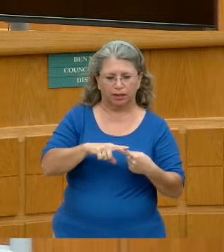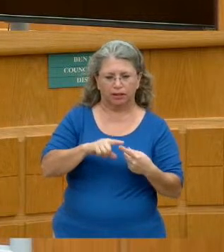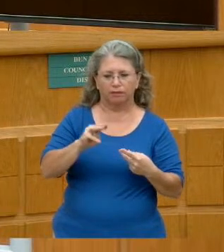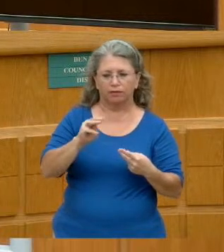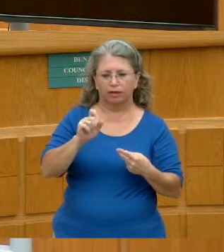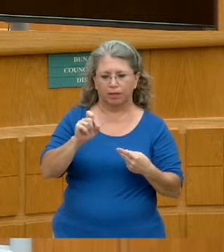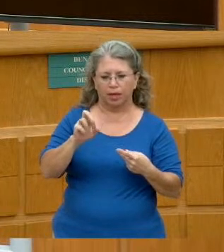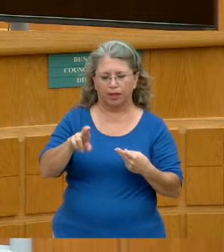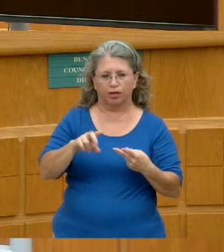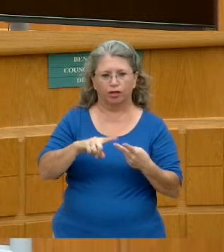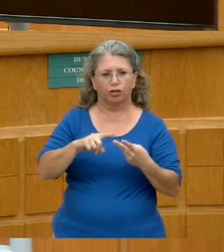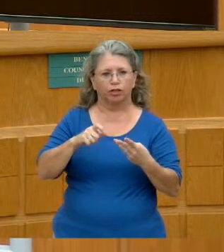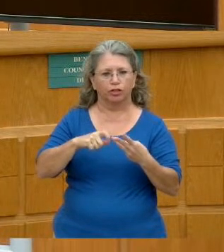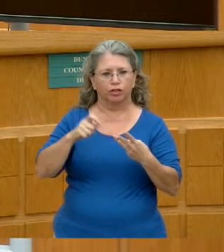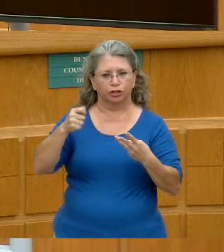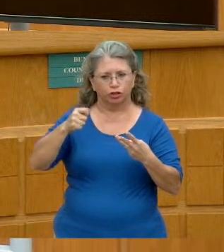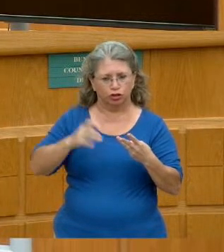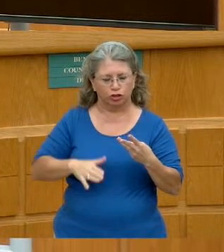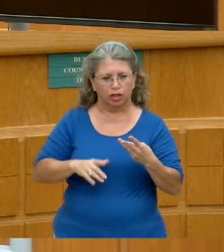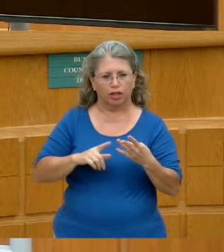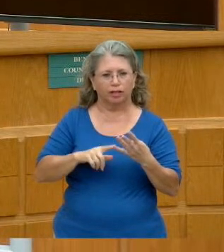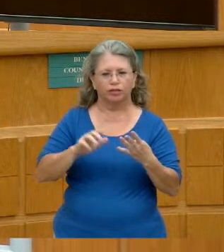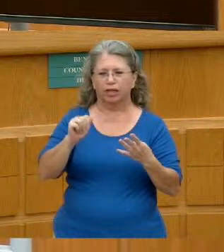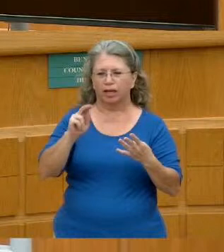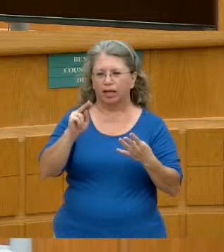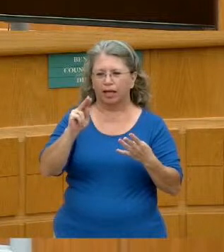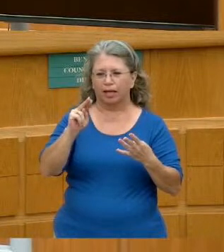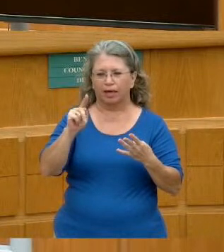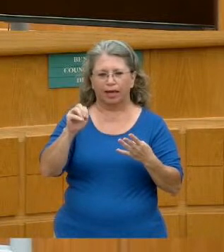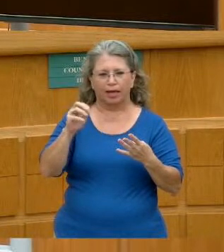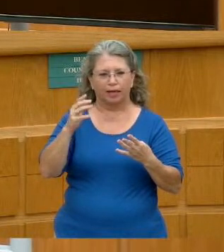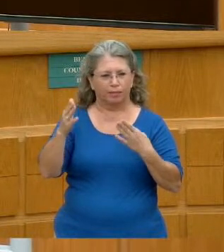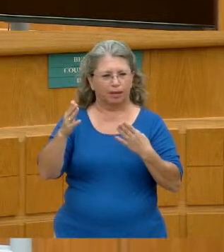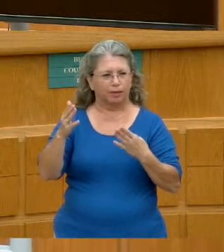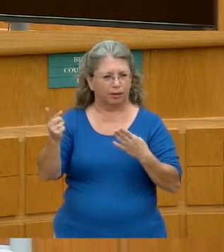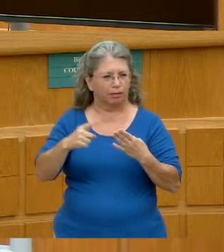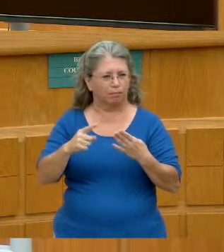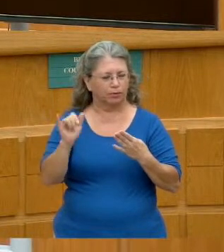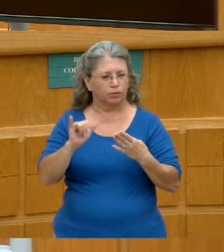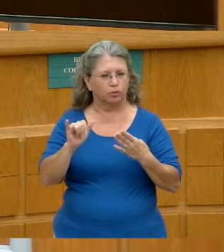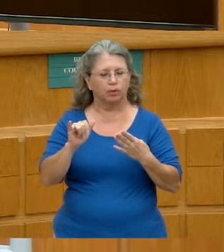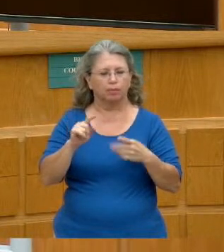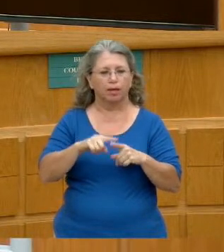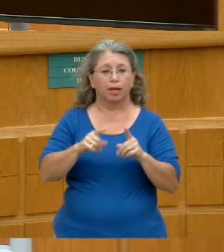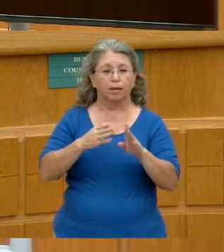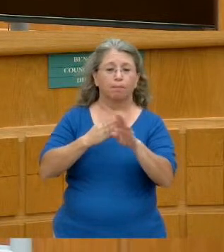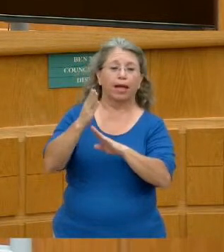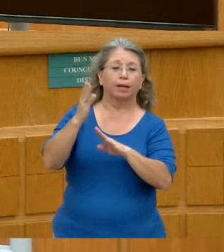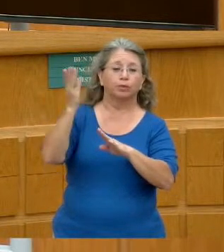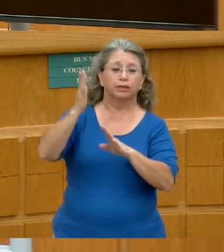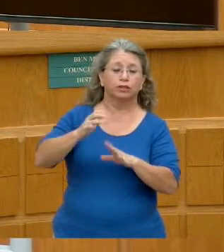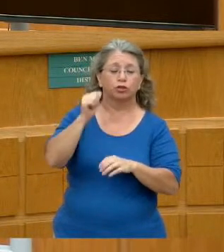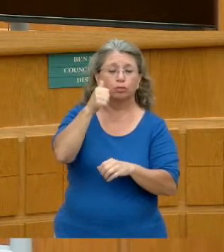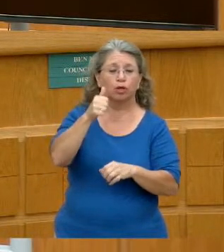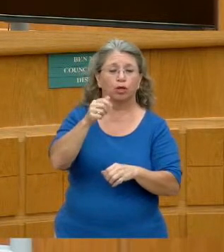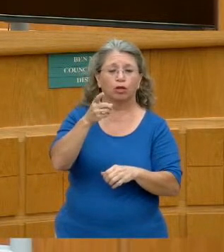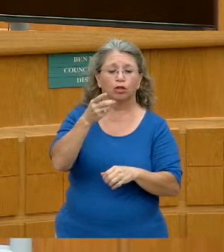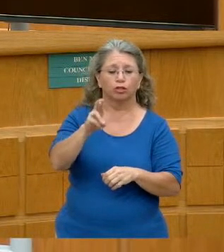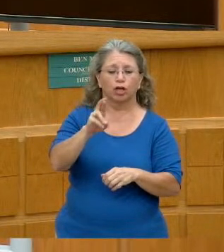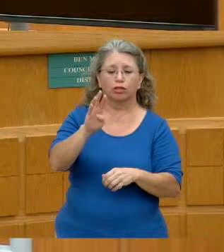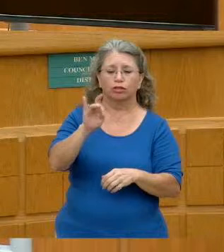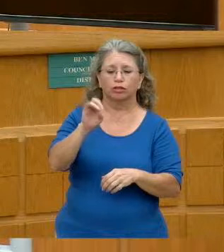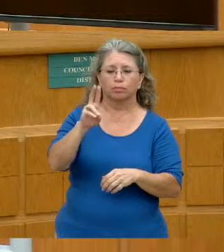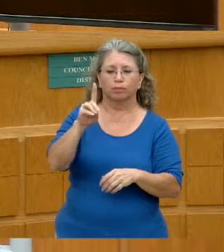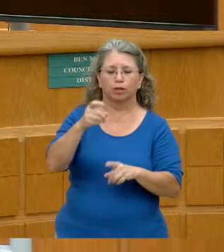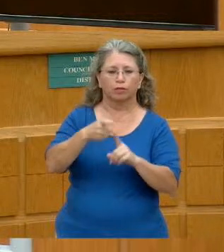and Judge Canales and Annette may have a few words, but the main presenter tomorrow will be Dr. Bird from Texas